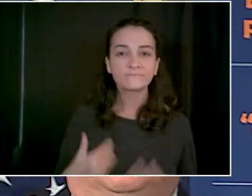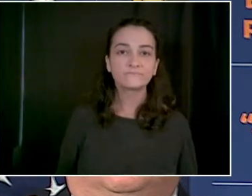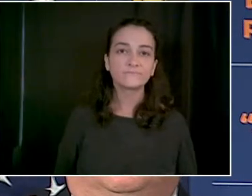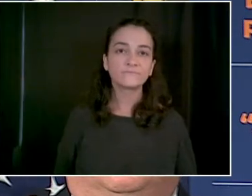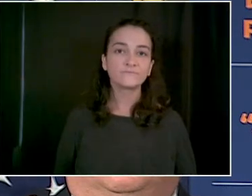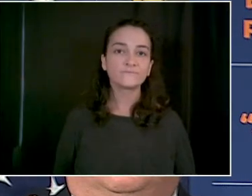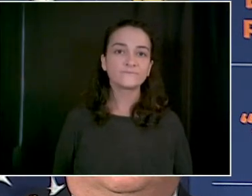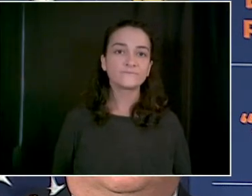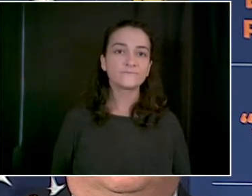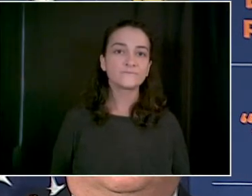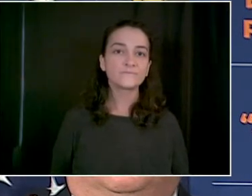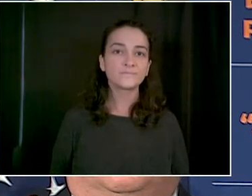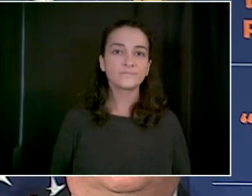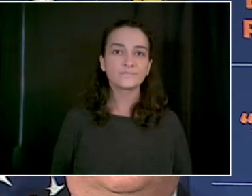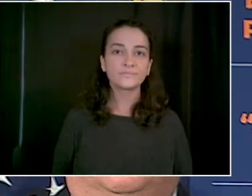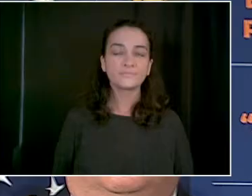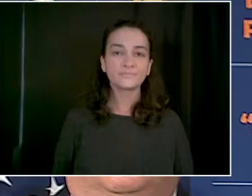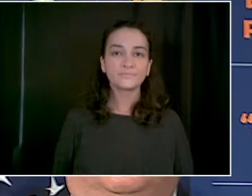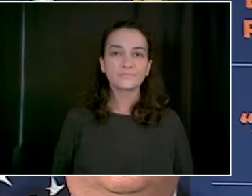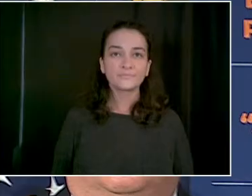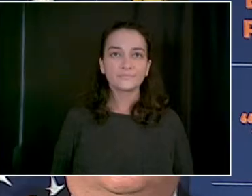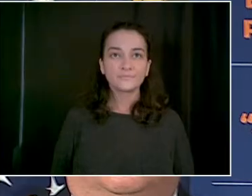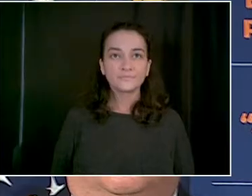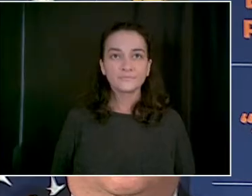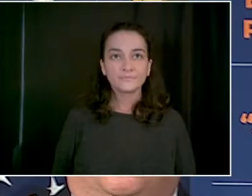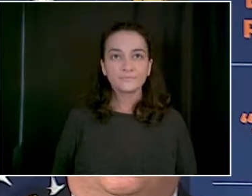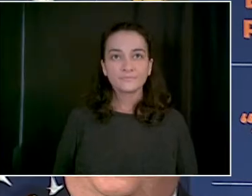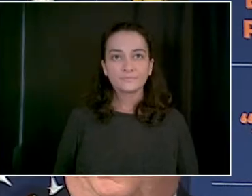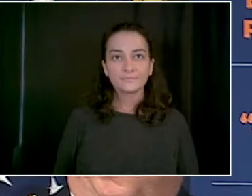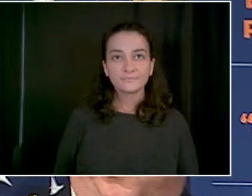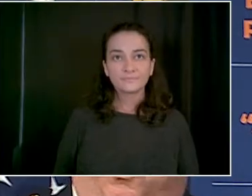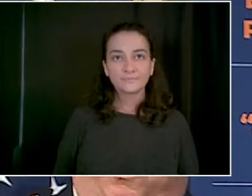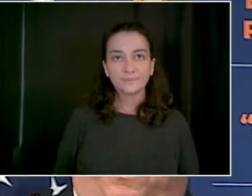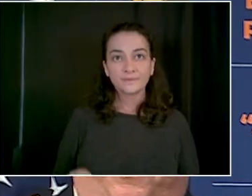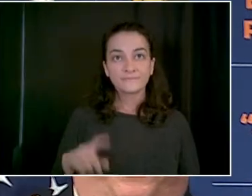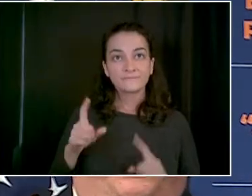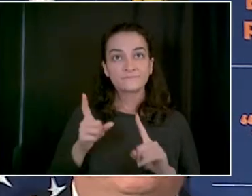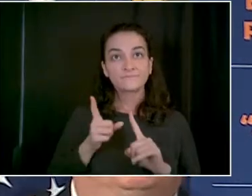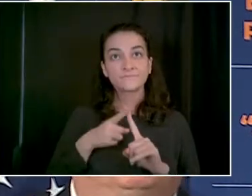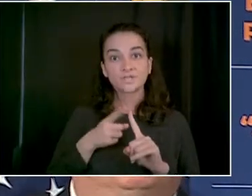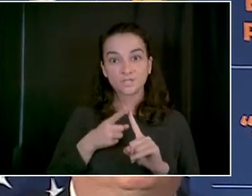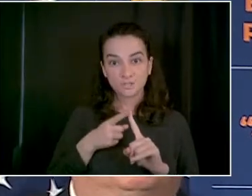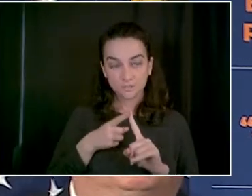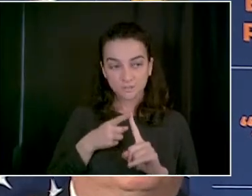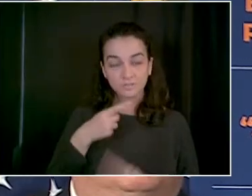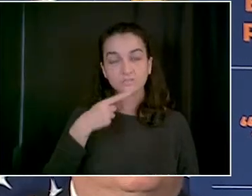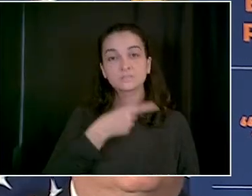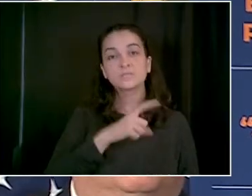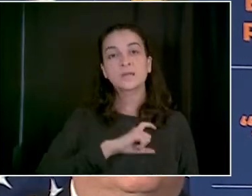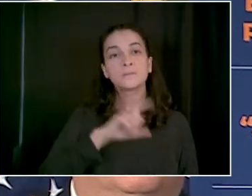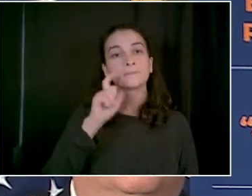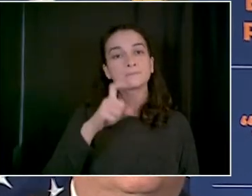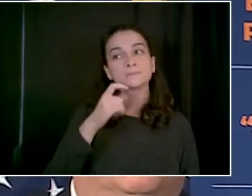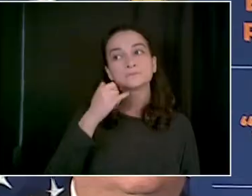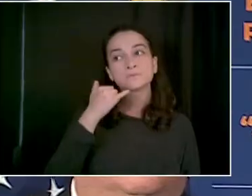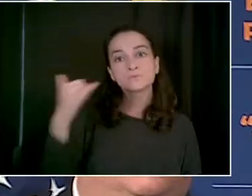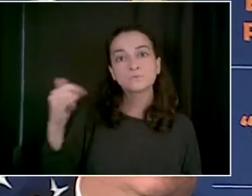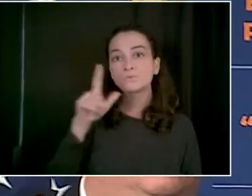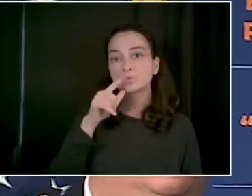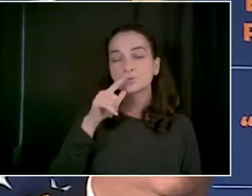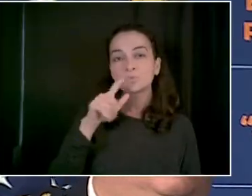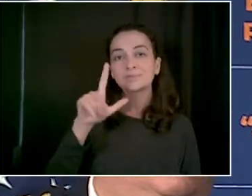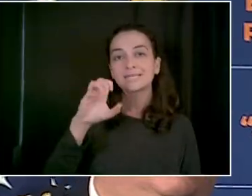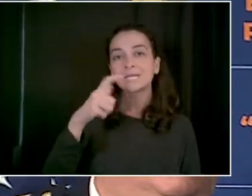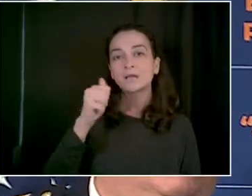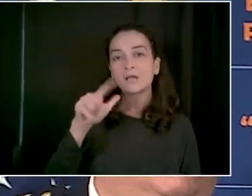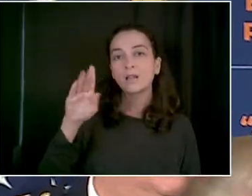acting alone or exercising their independent judgment. They get legal advice from a lawyer who instructs them how to handle the